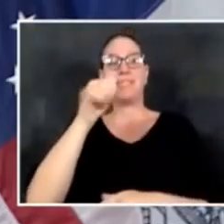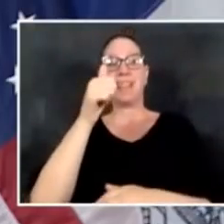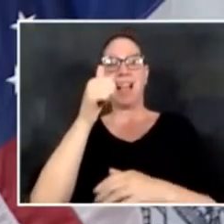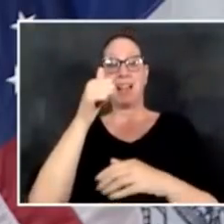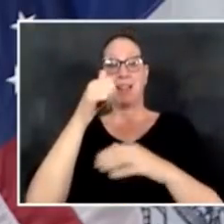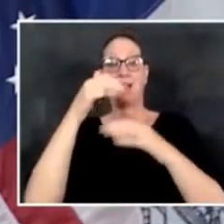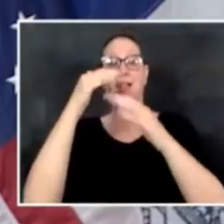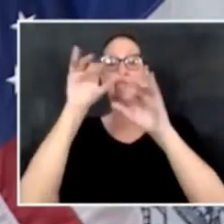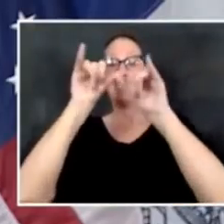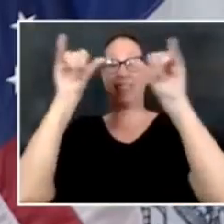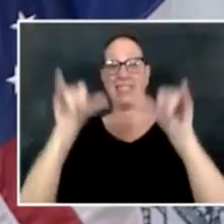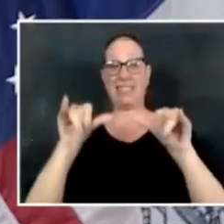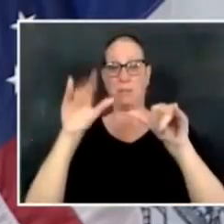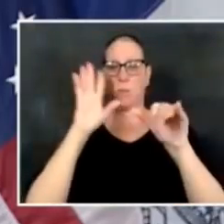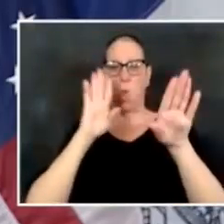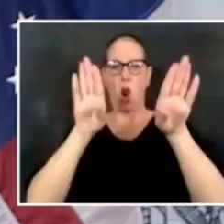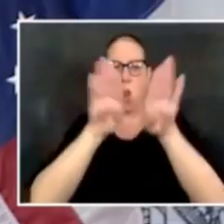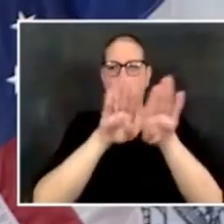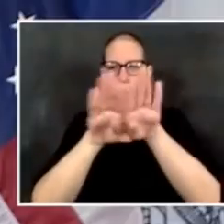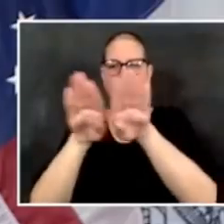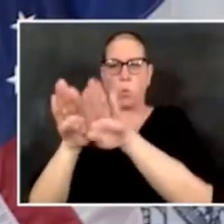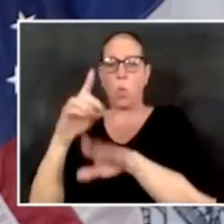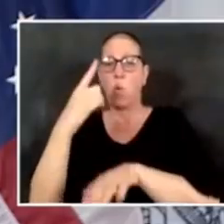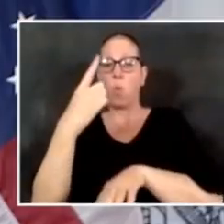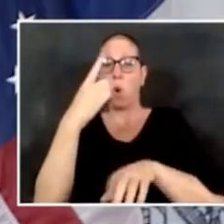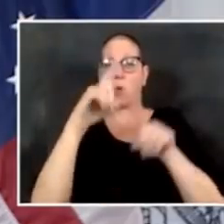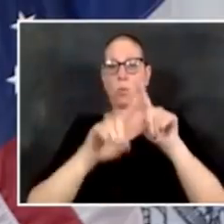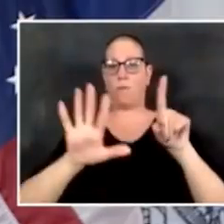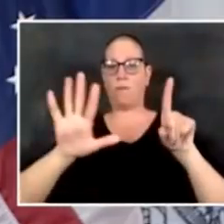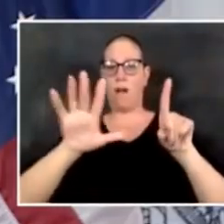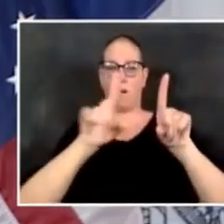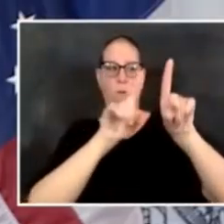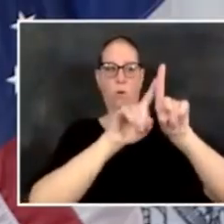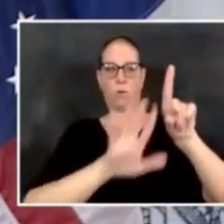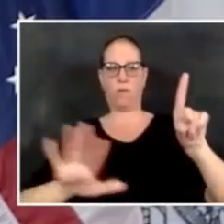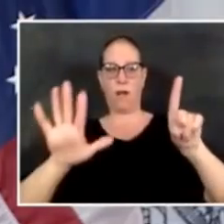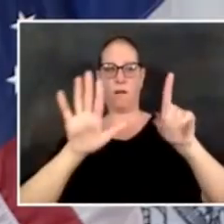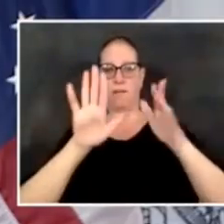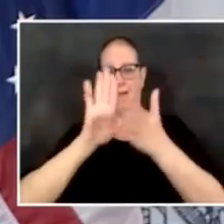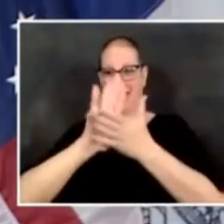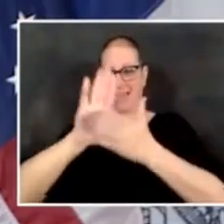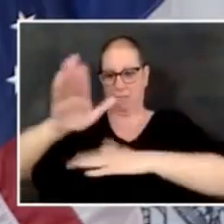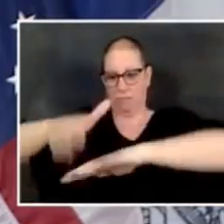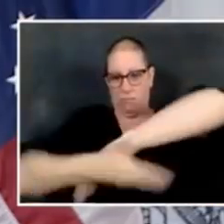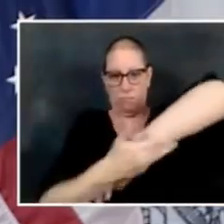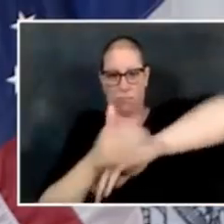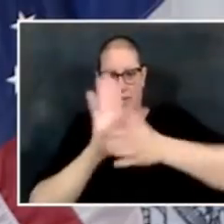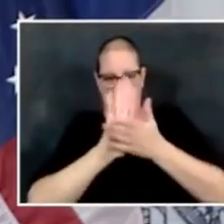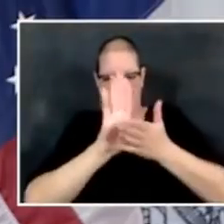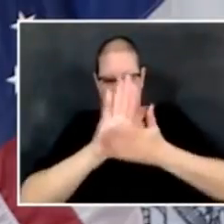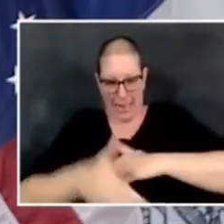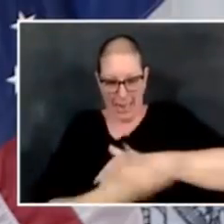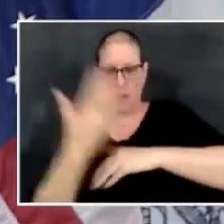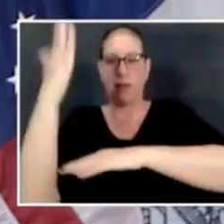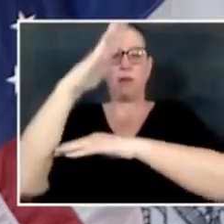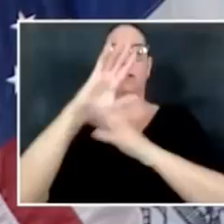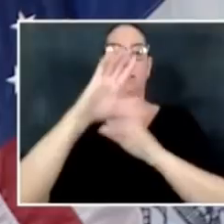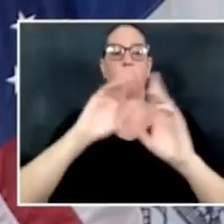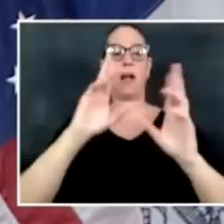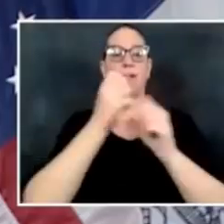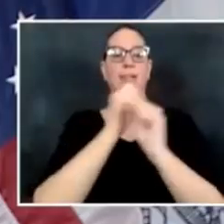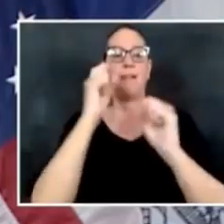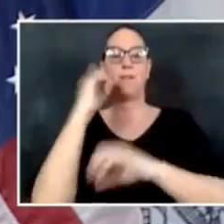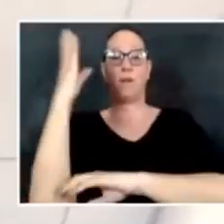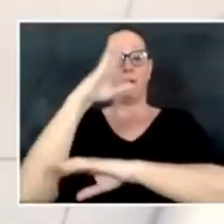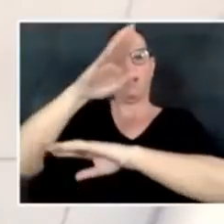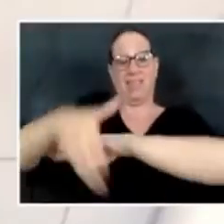of this strategy. Commissioner Banks? Thank you. I would just add a few pieces of information,